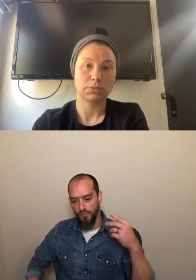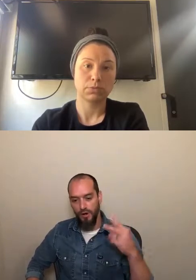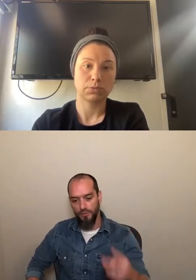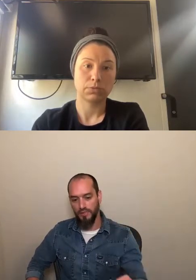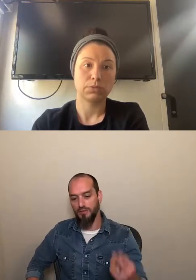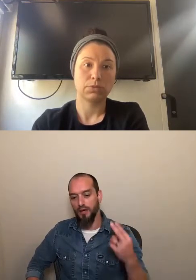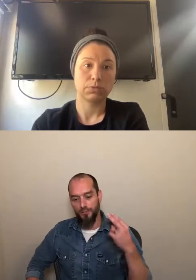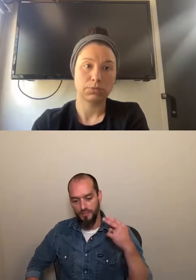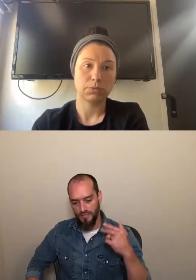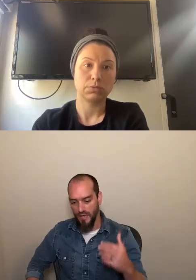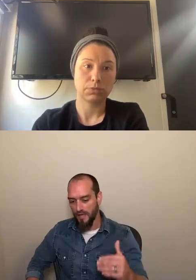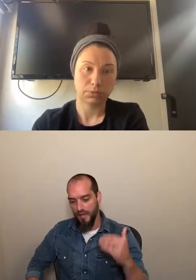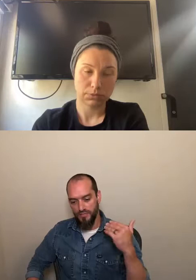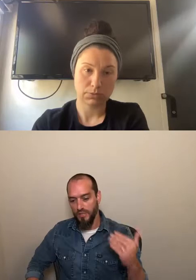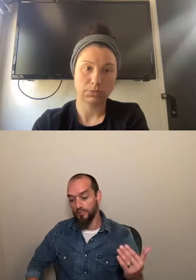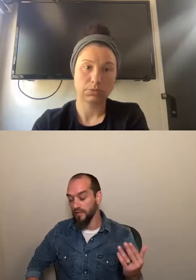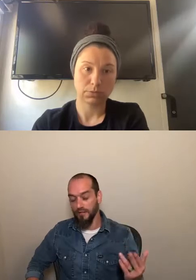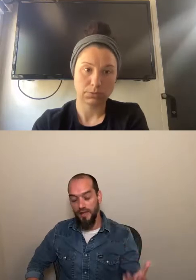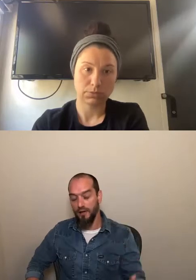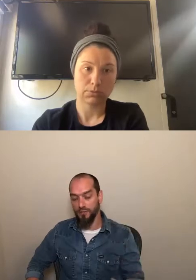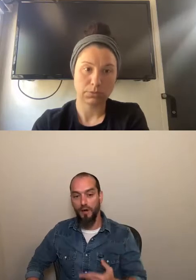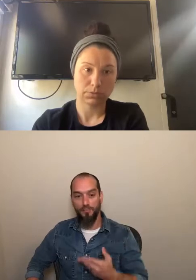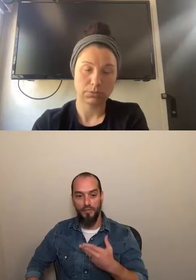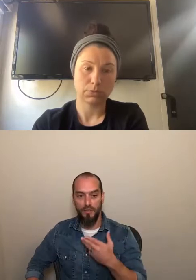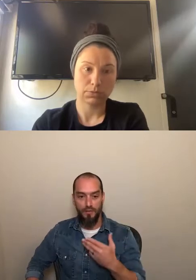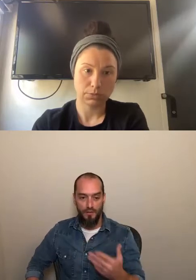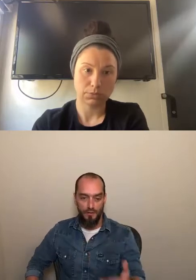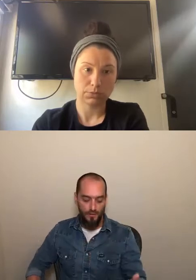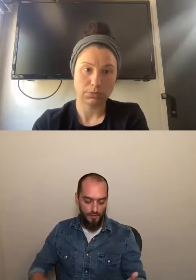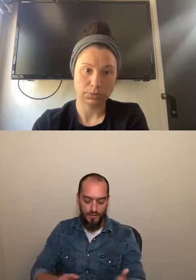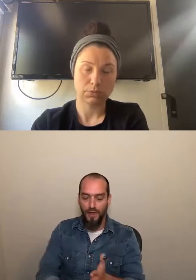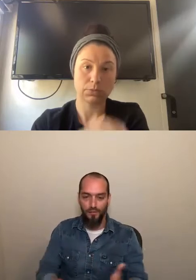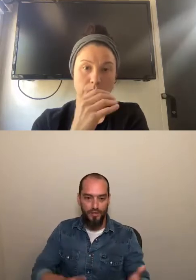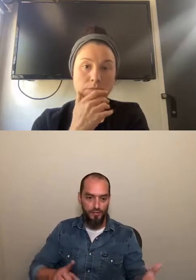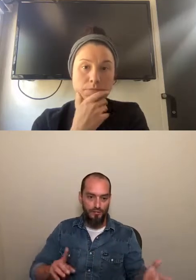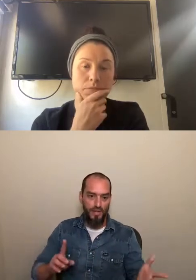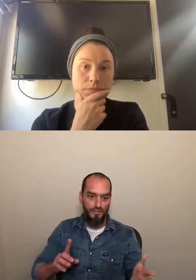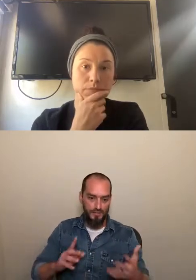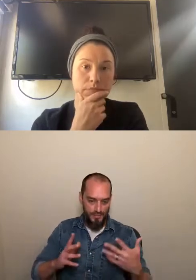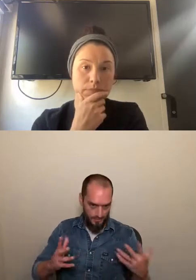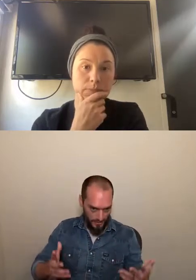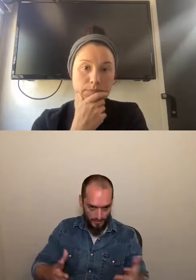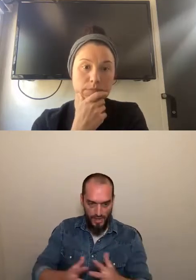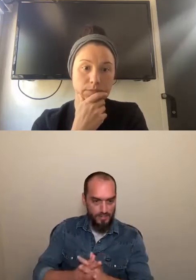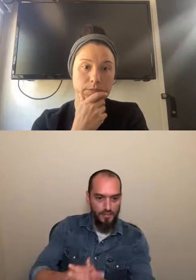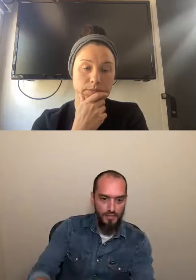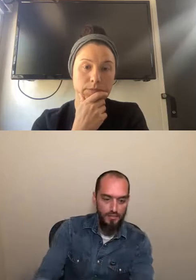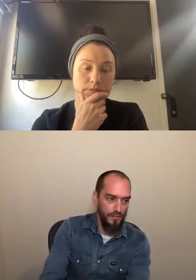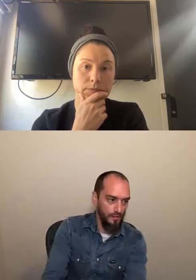evidence properly and documenting every step you take in the house properly, you know, calibrating your devices, things like